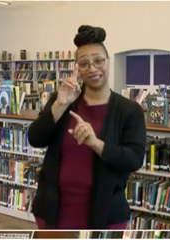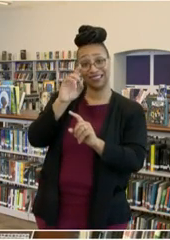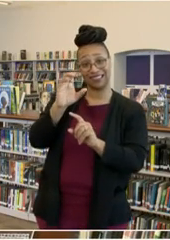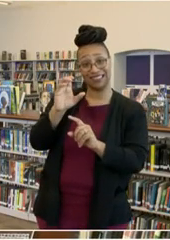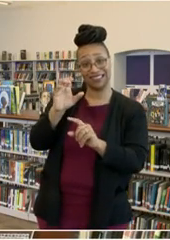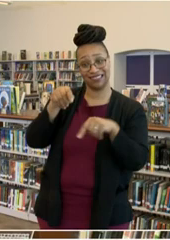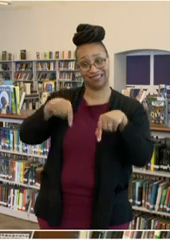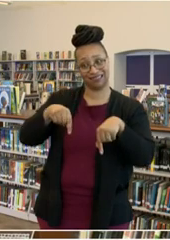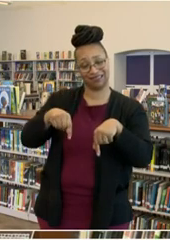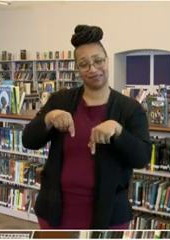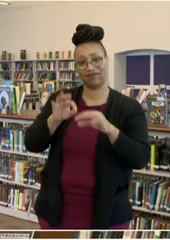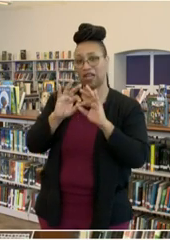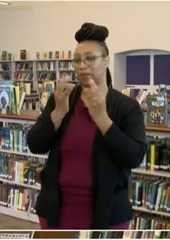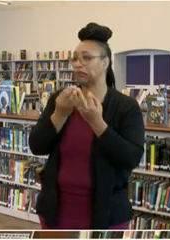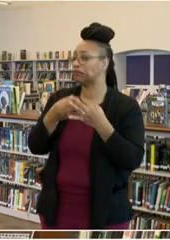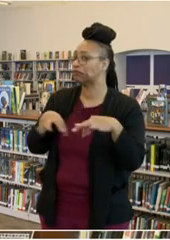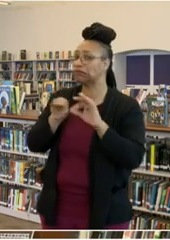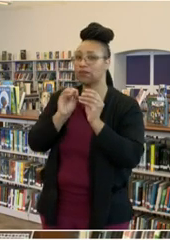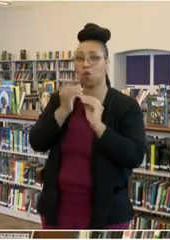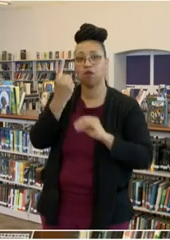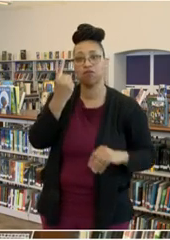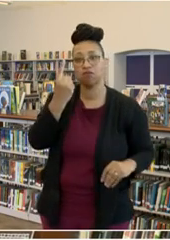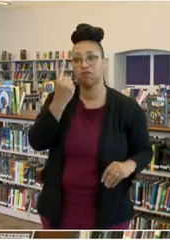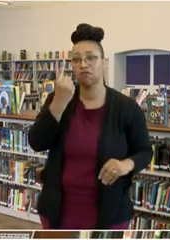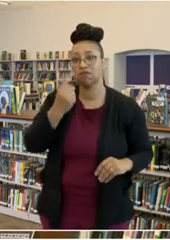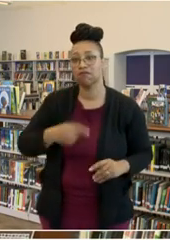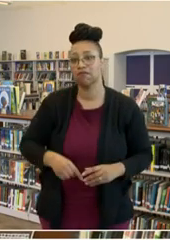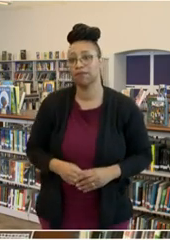Regarding the incident yesterday at the Potomac